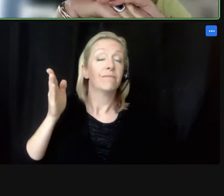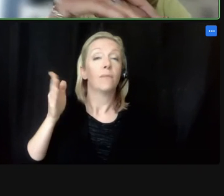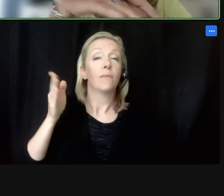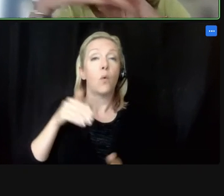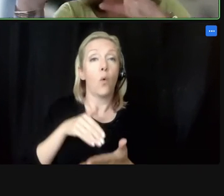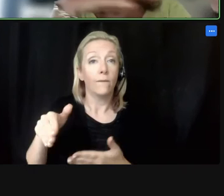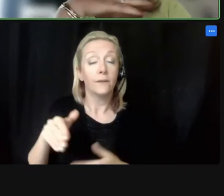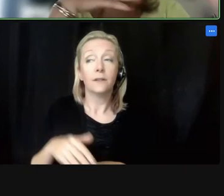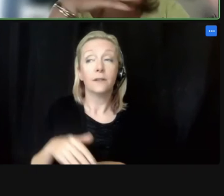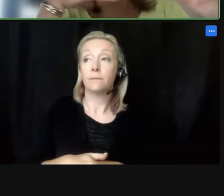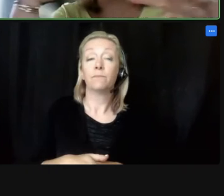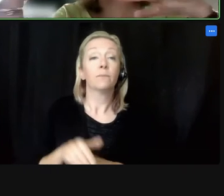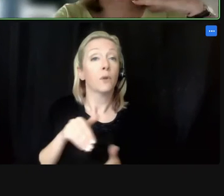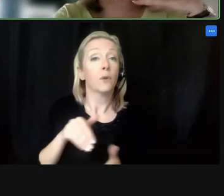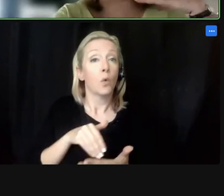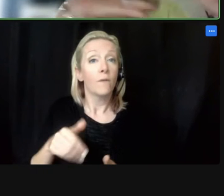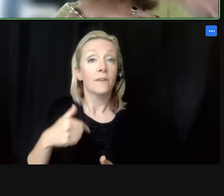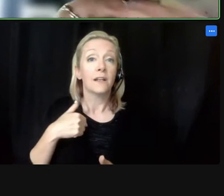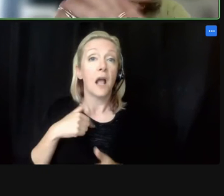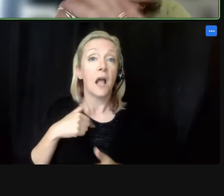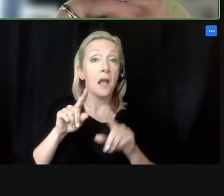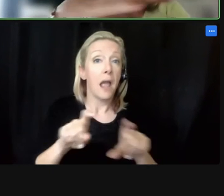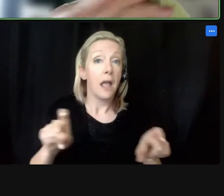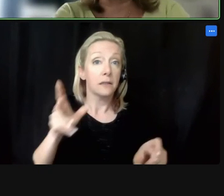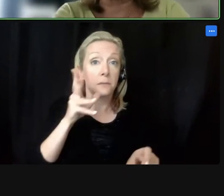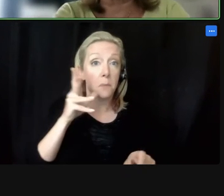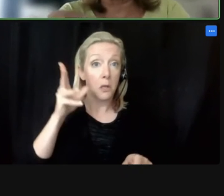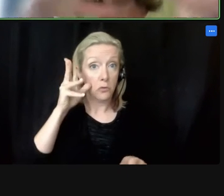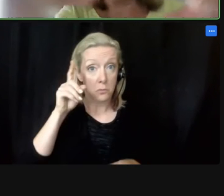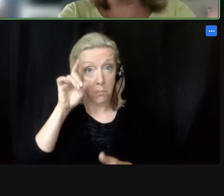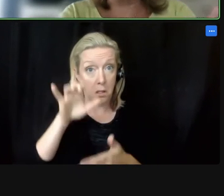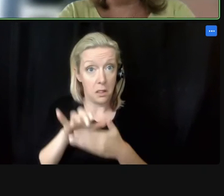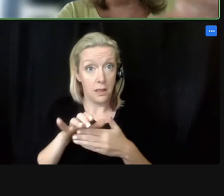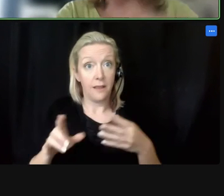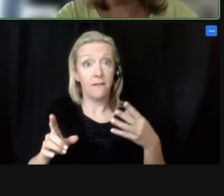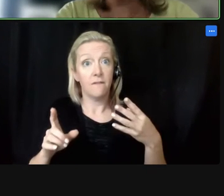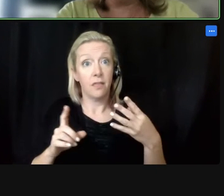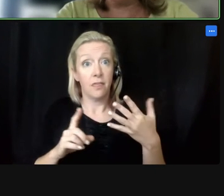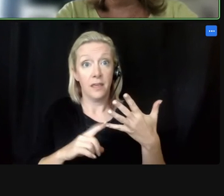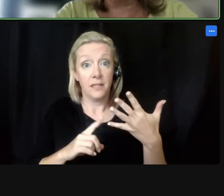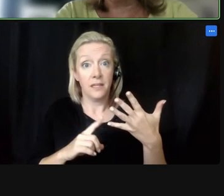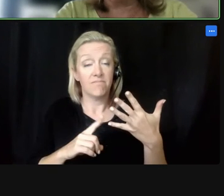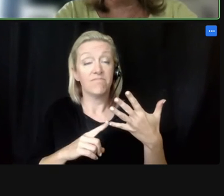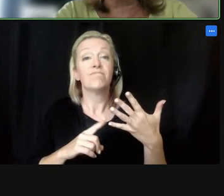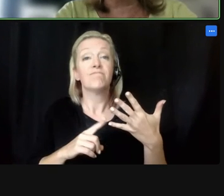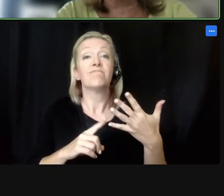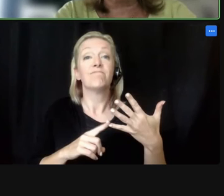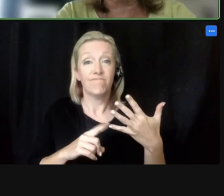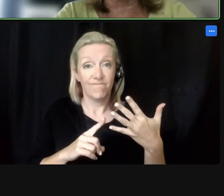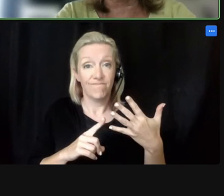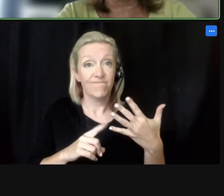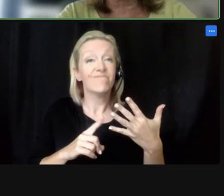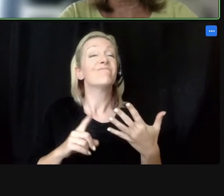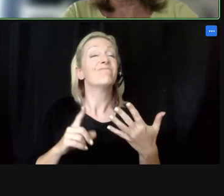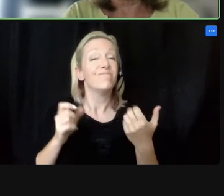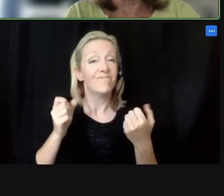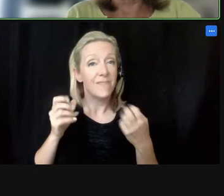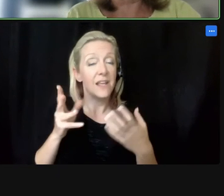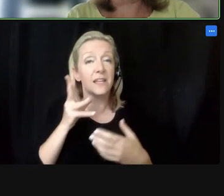I have asked how many of you think this, and it is exactly the same, that nothing really has